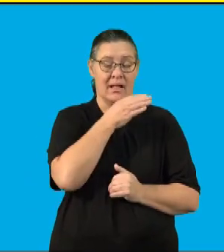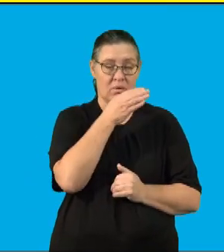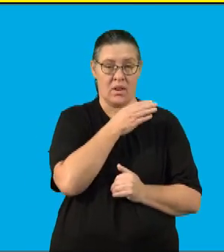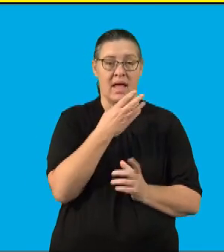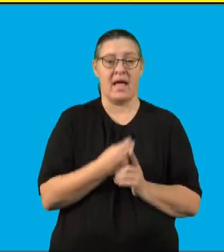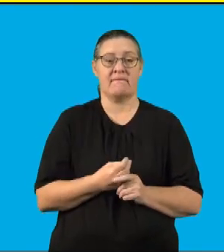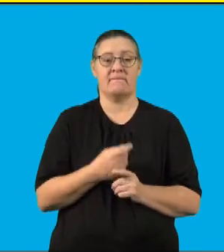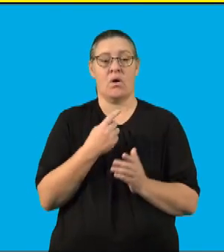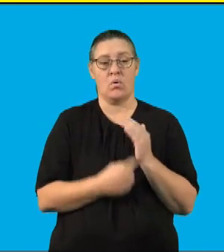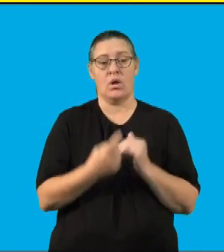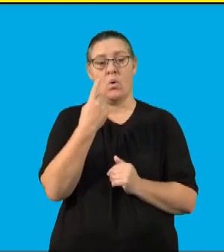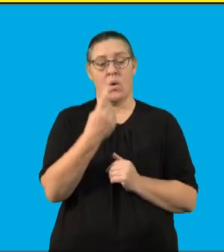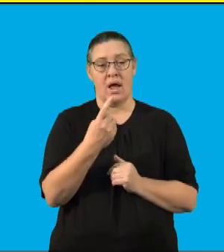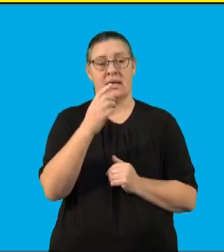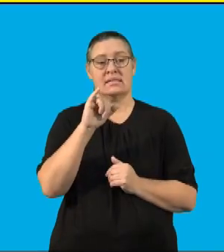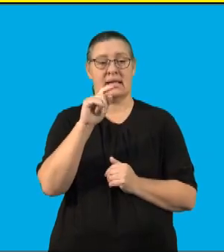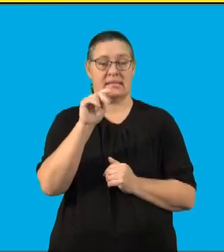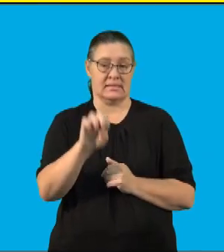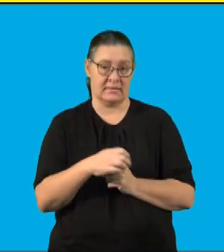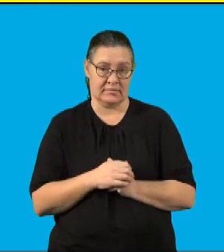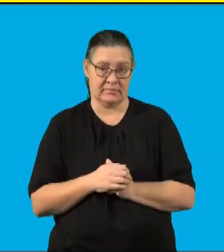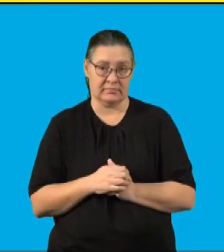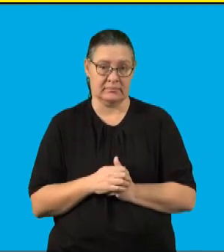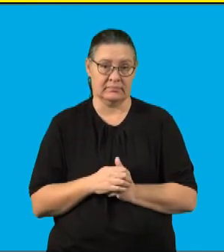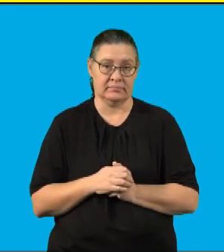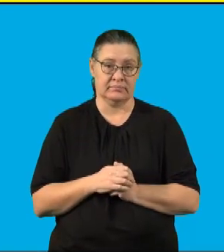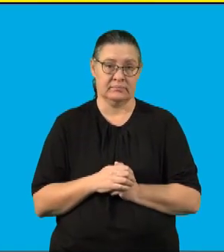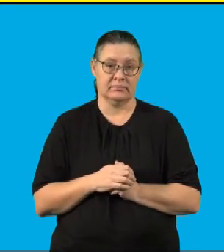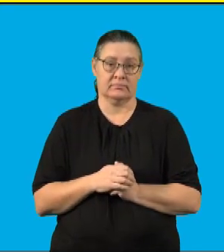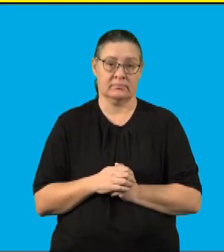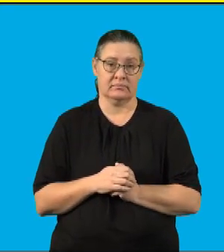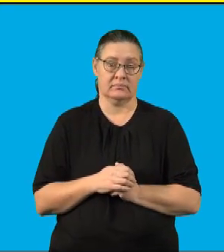whereas the alcohols only have one side.